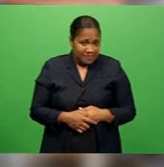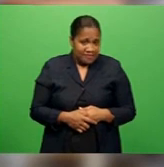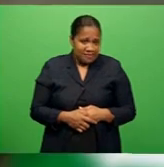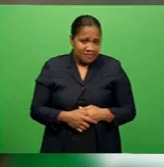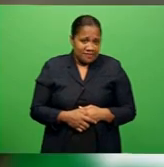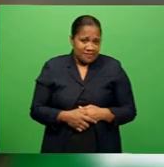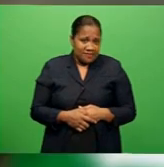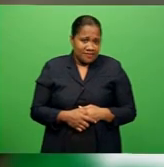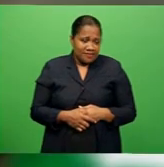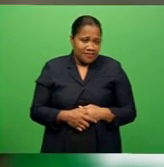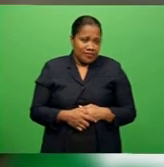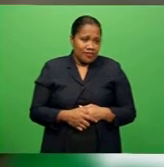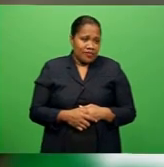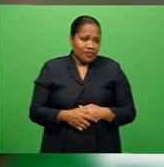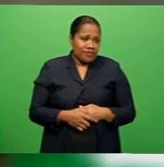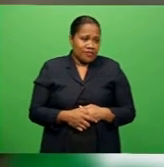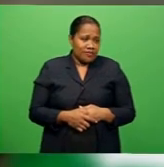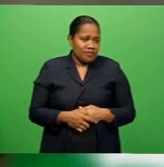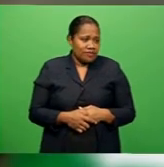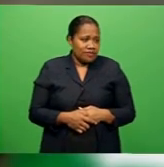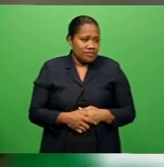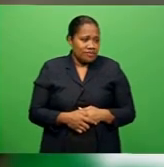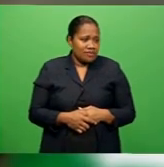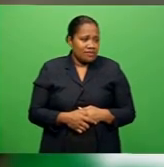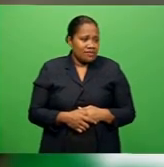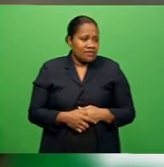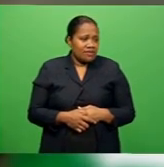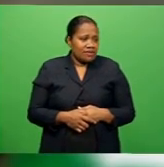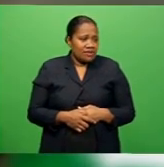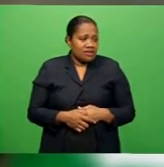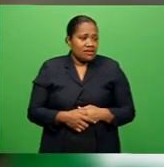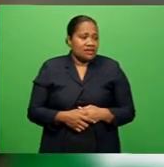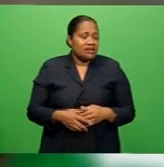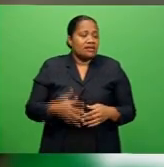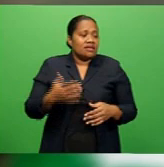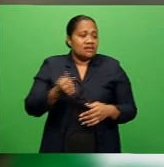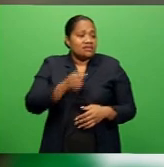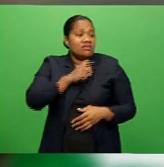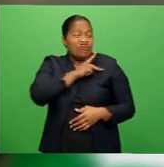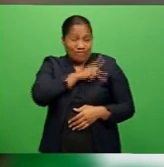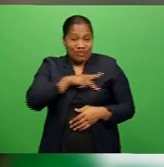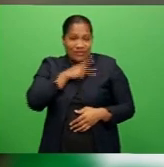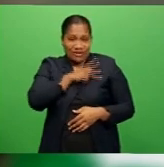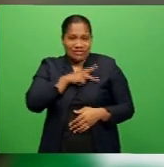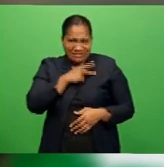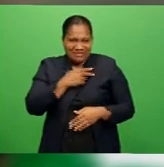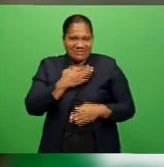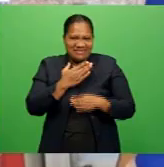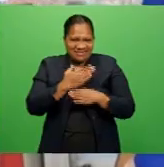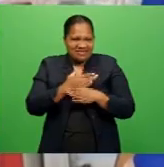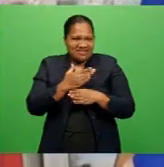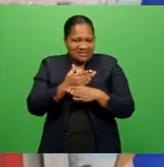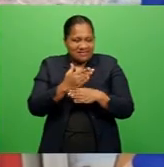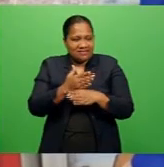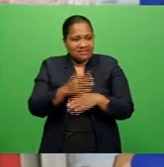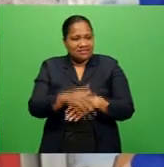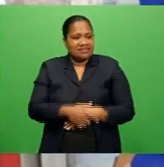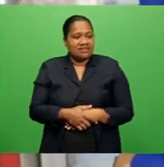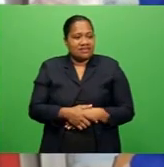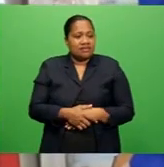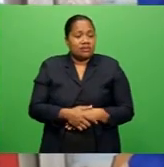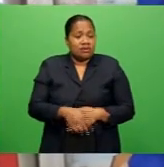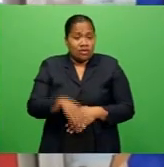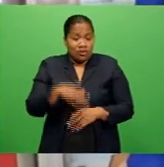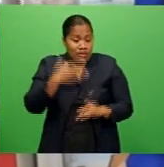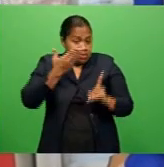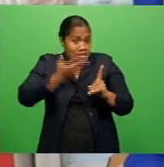as a talent or profession level, I always wanted to do something which I liked passionately. The father of